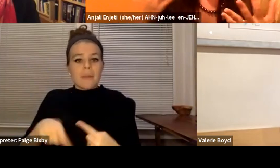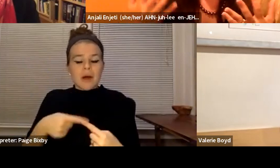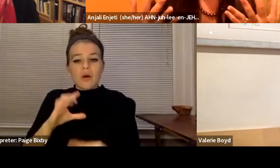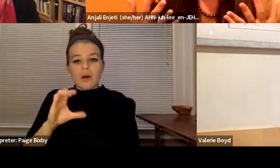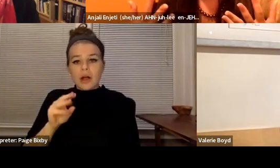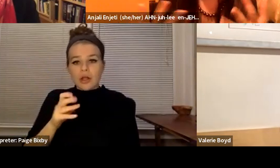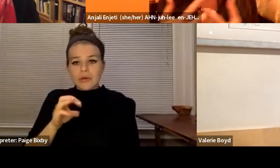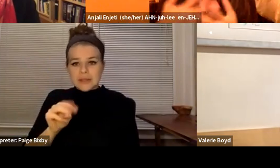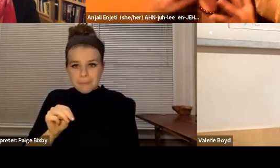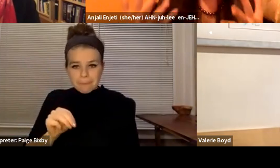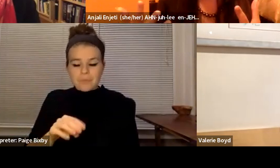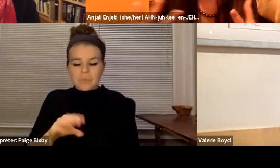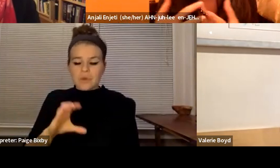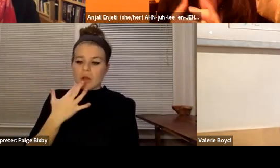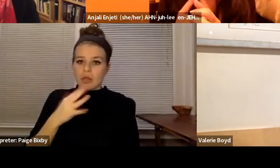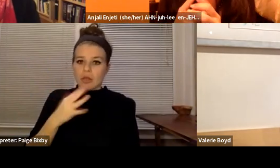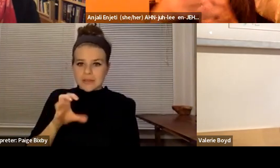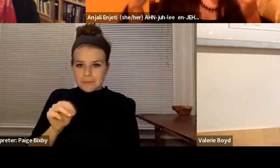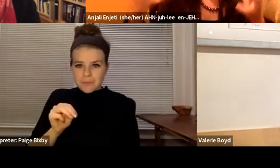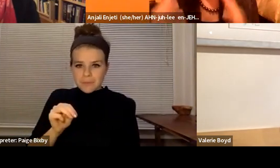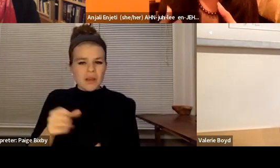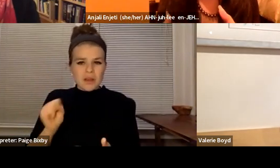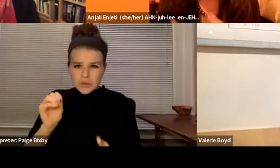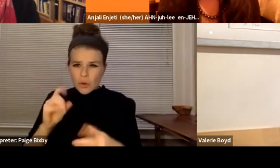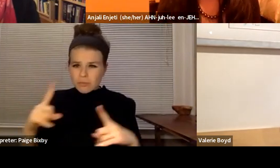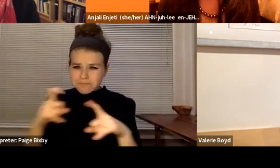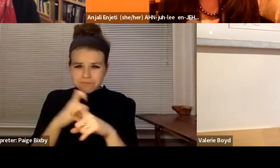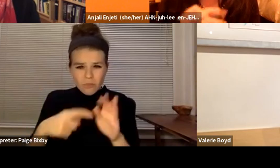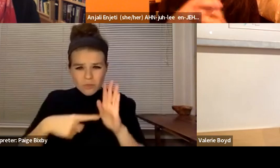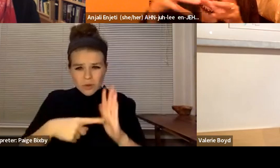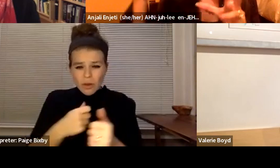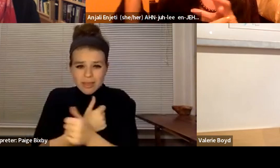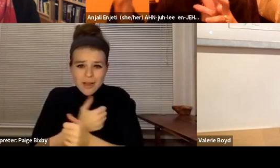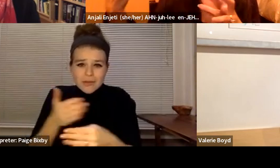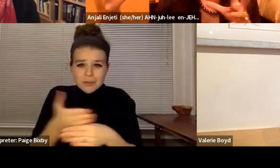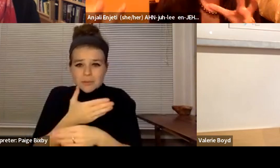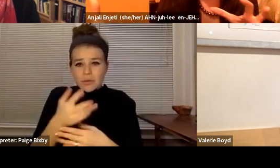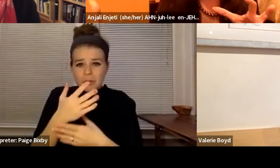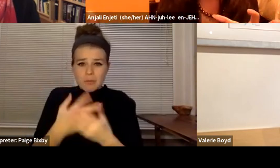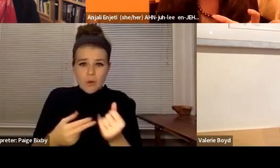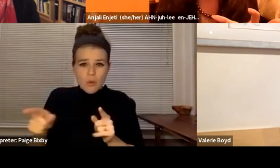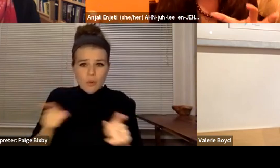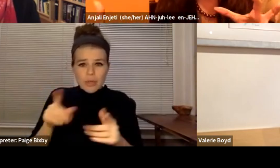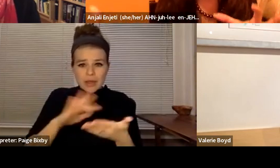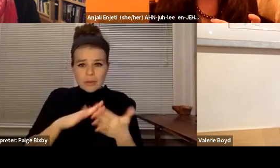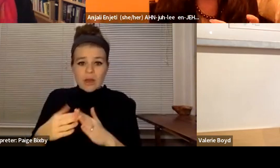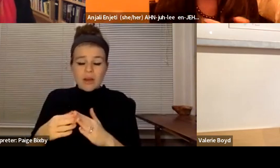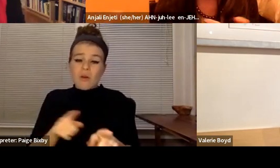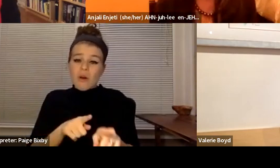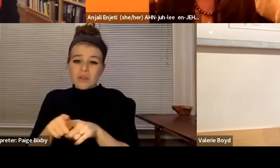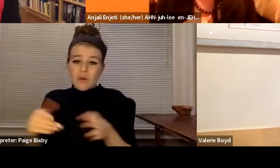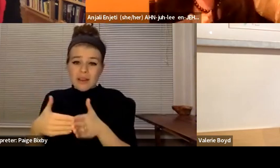you know, seeing, it was so complex to show the love between the two communities, but also the anti-Blackness in the